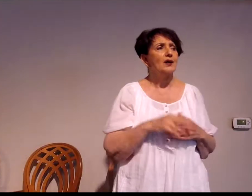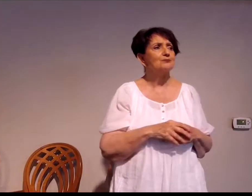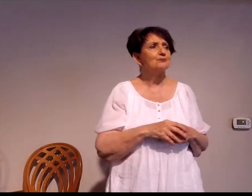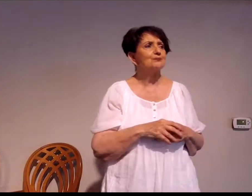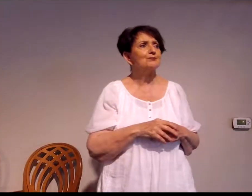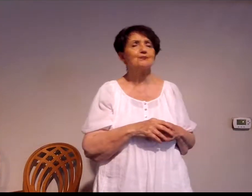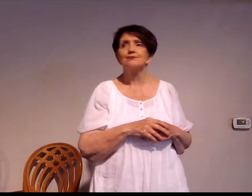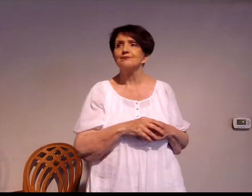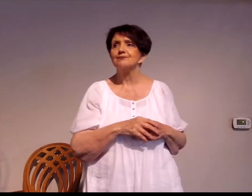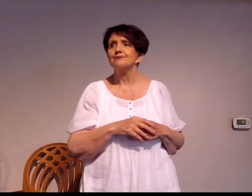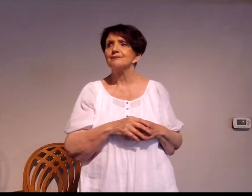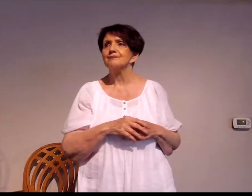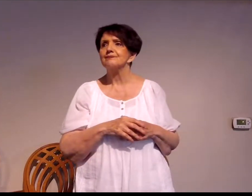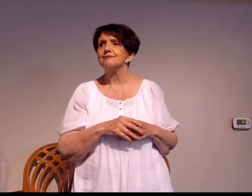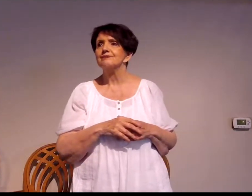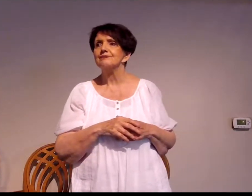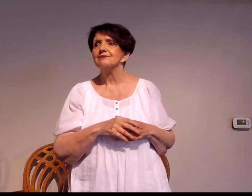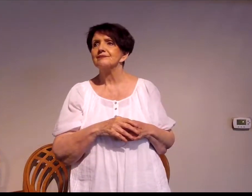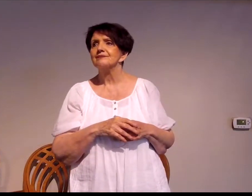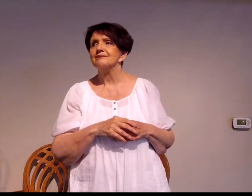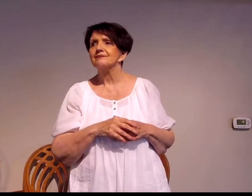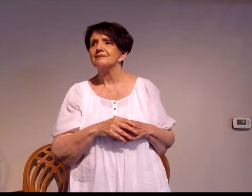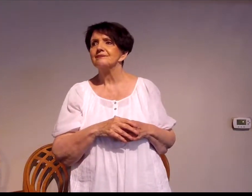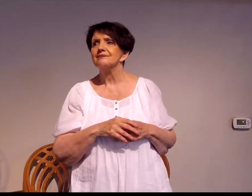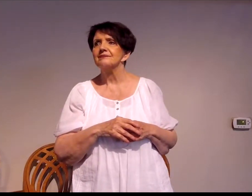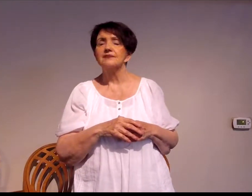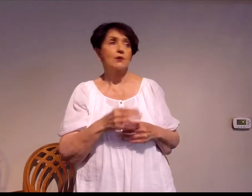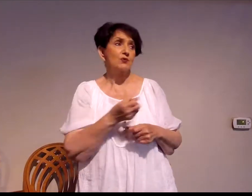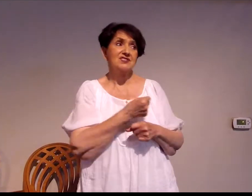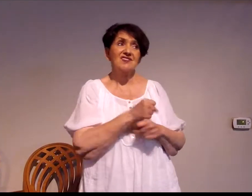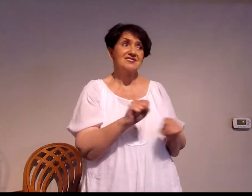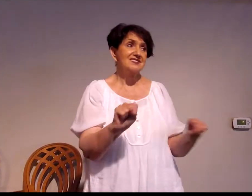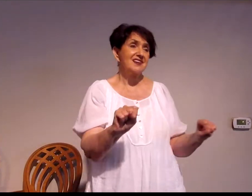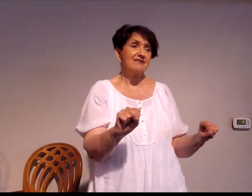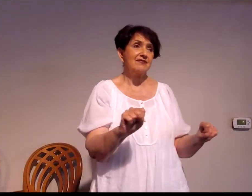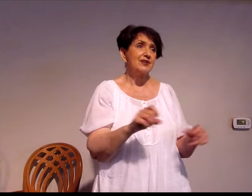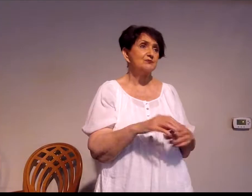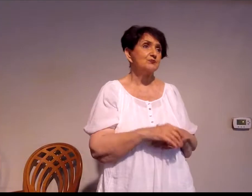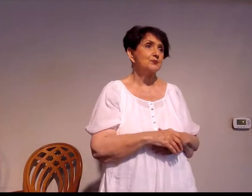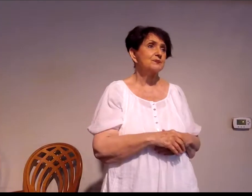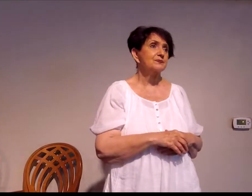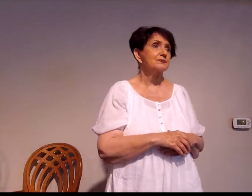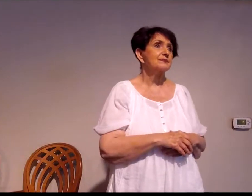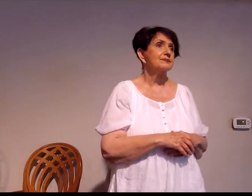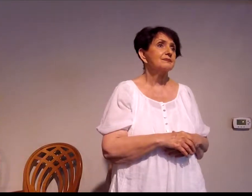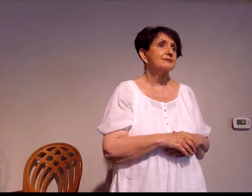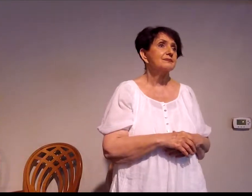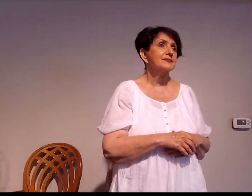What? I can't hear you. Was it safe? What?